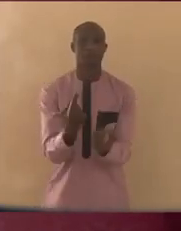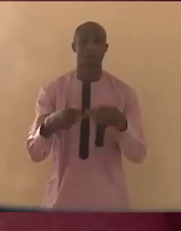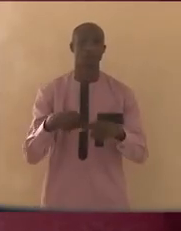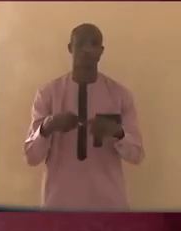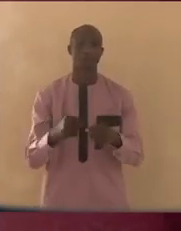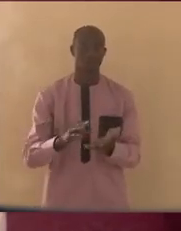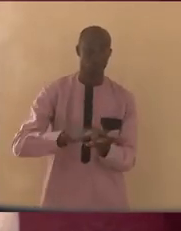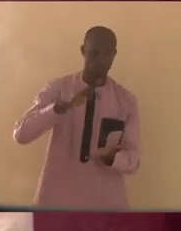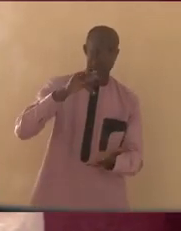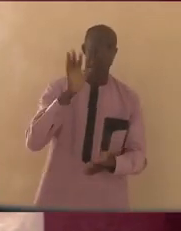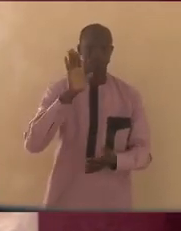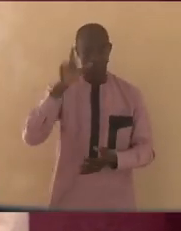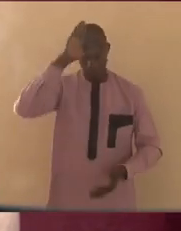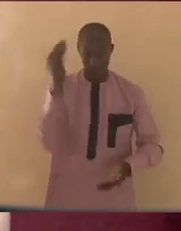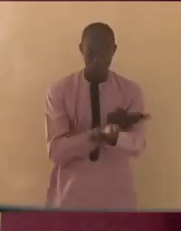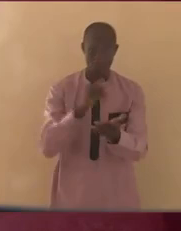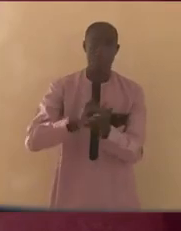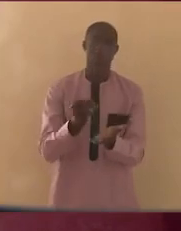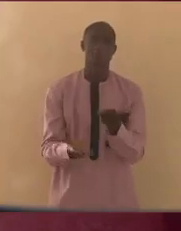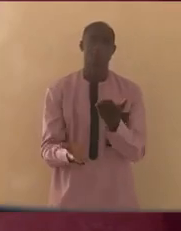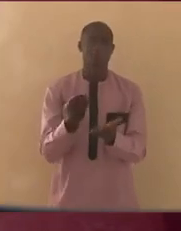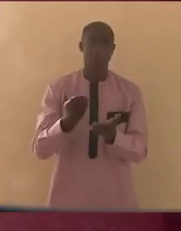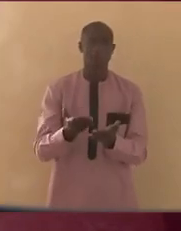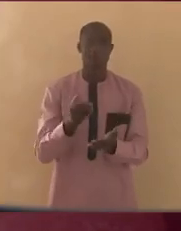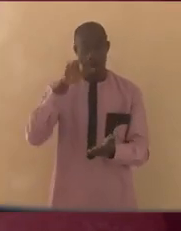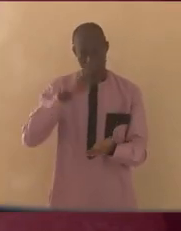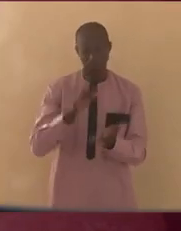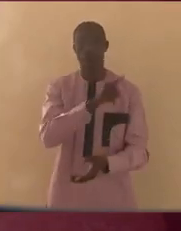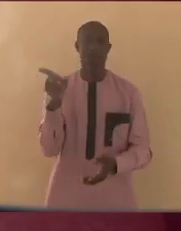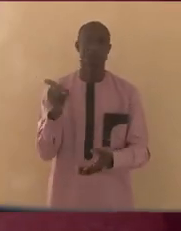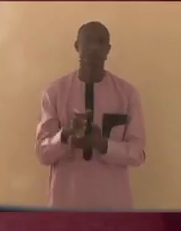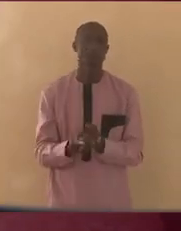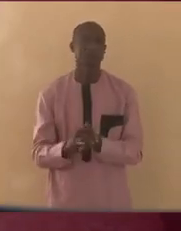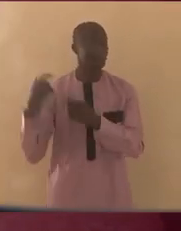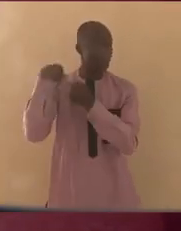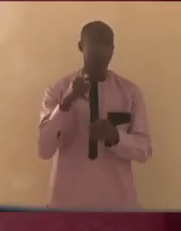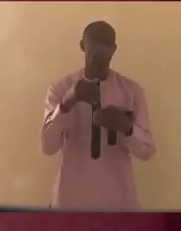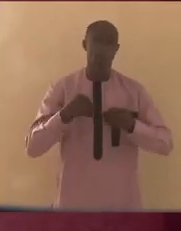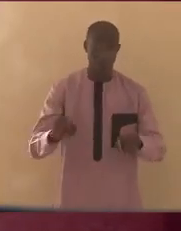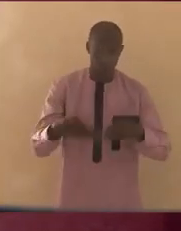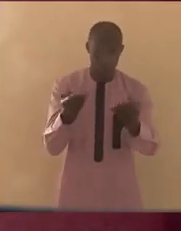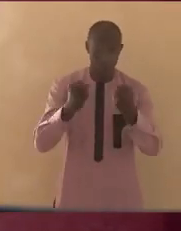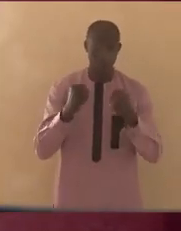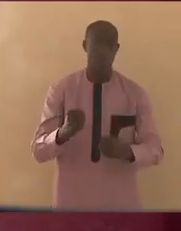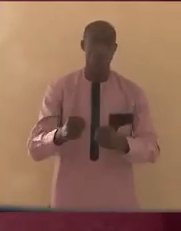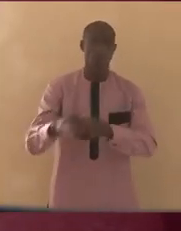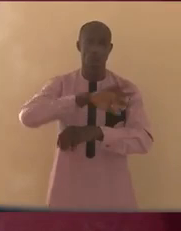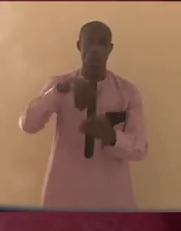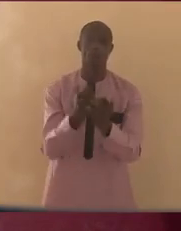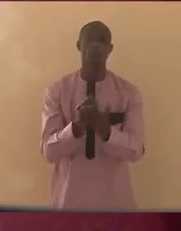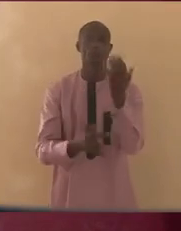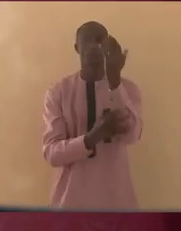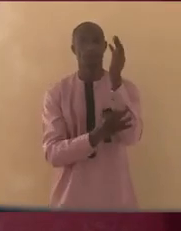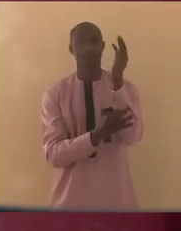come. Glorify your Son, that the Son may glorify you, since you have given him power over